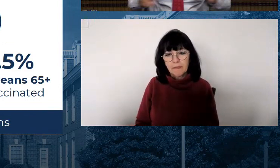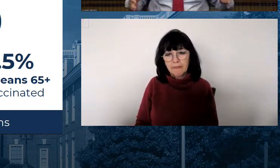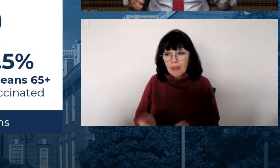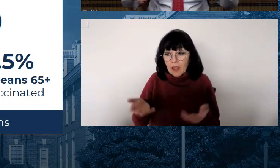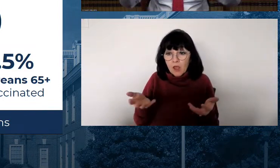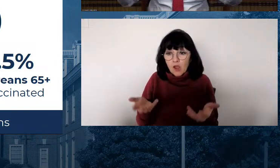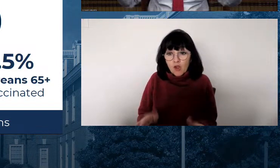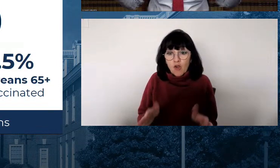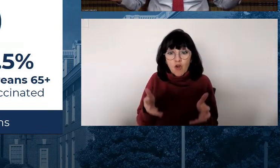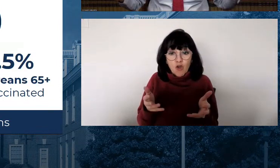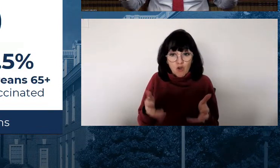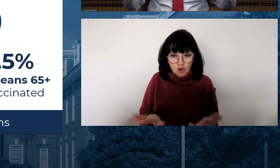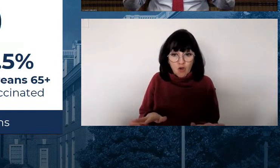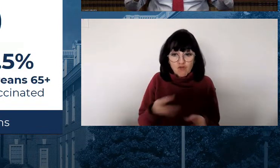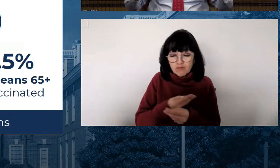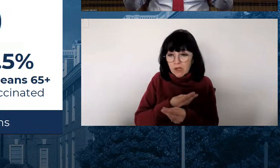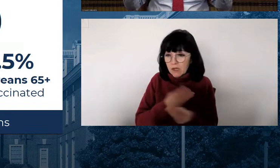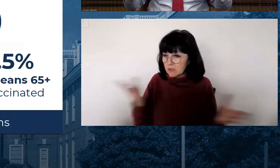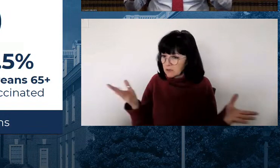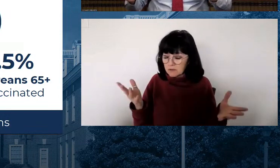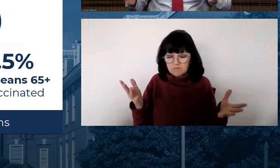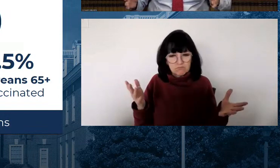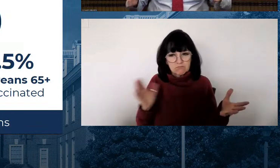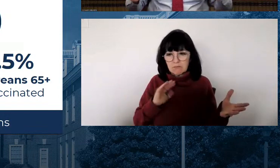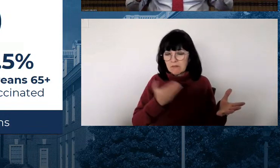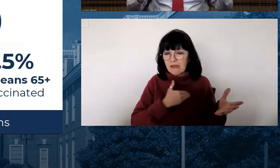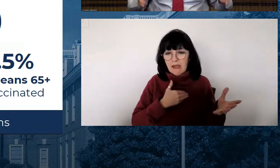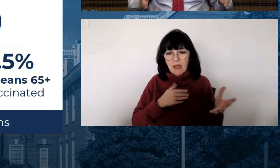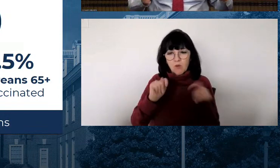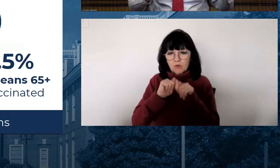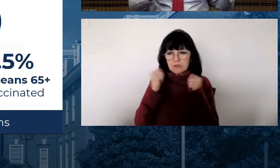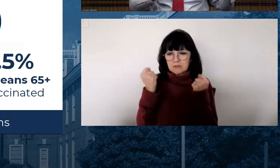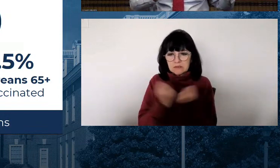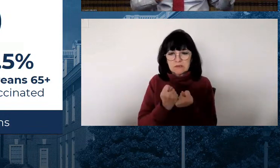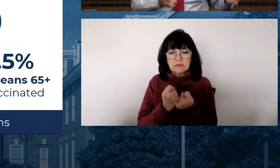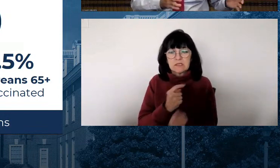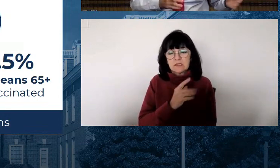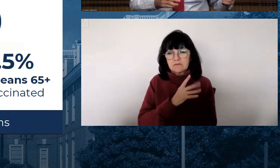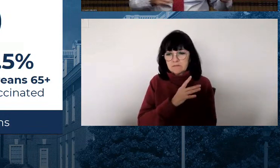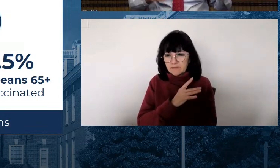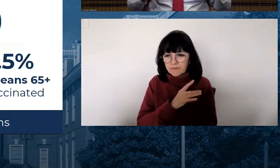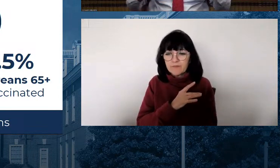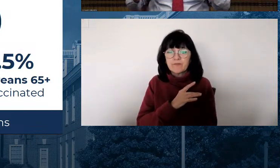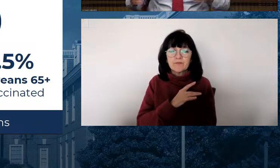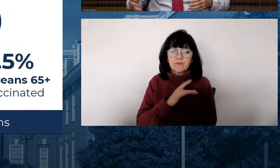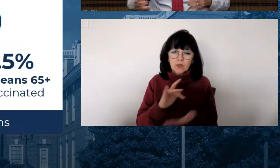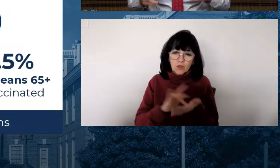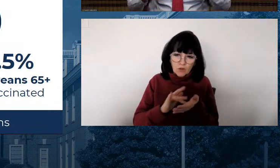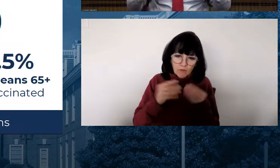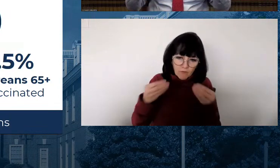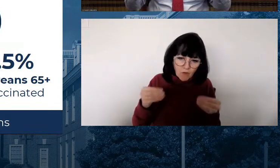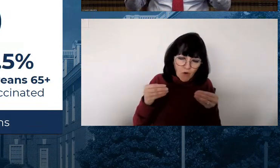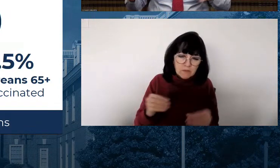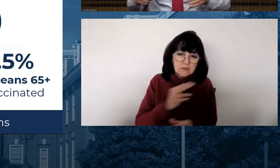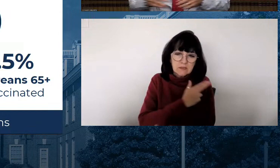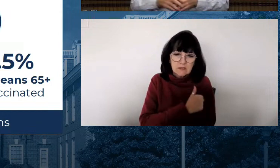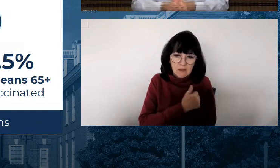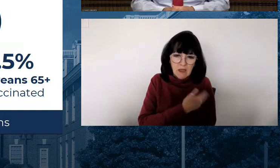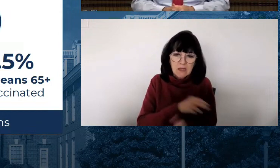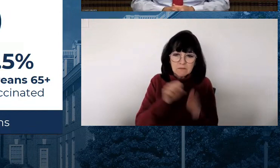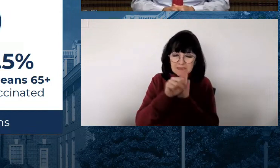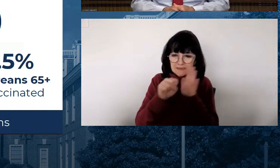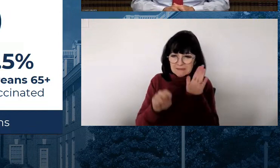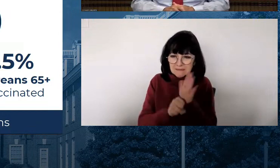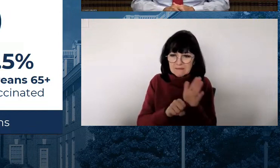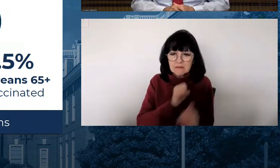administered. A great team of people at the pharmacies, the hospitals, the primary care physicians, our state health clinics, the big clinics